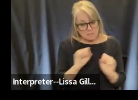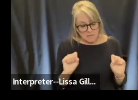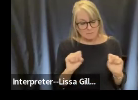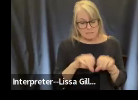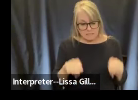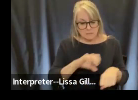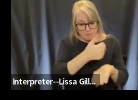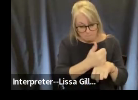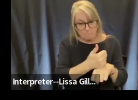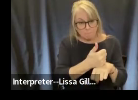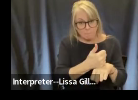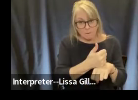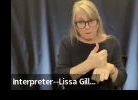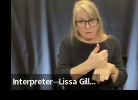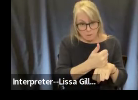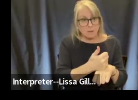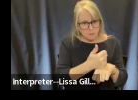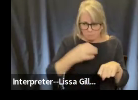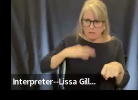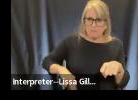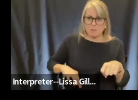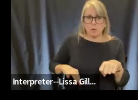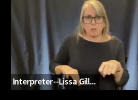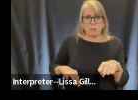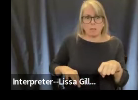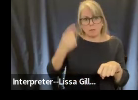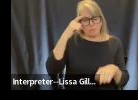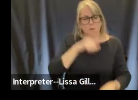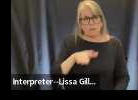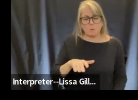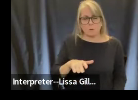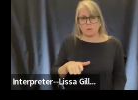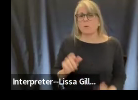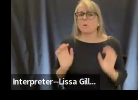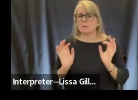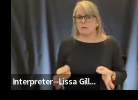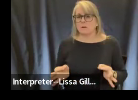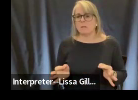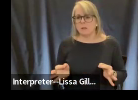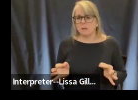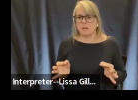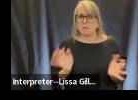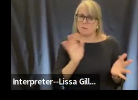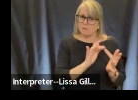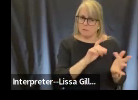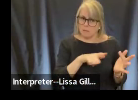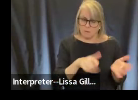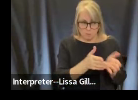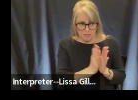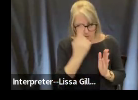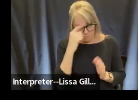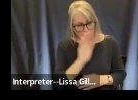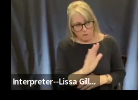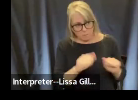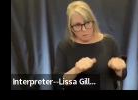systems is beneficial to landlords. So I would definitely reach out to them and ask for their